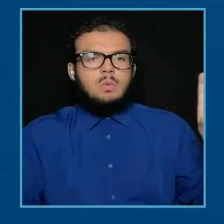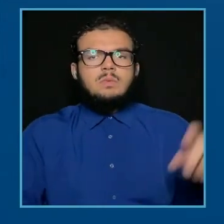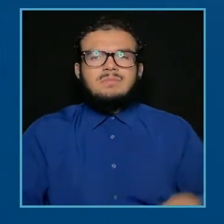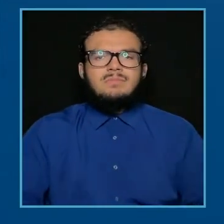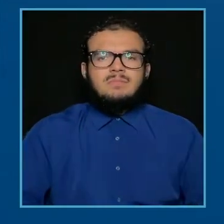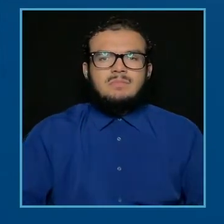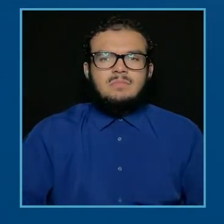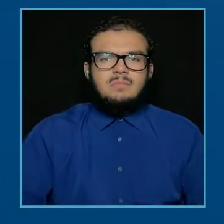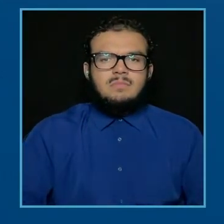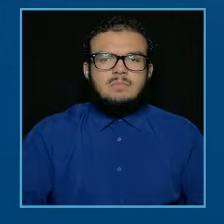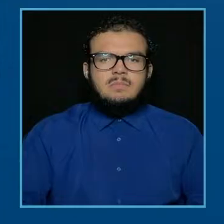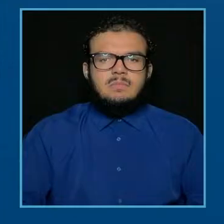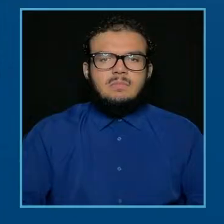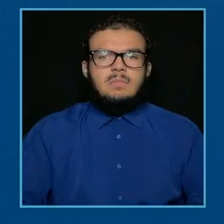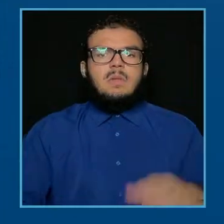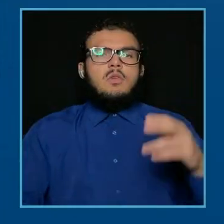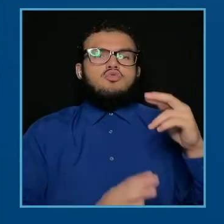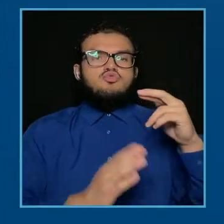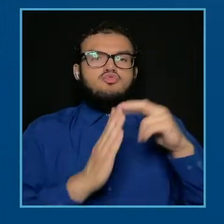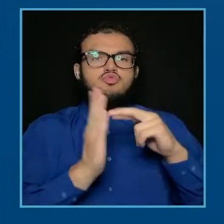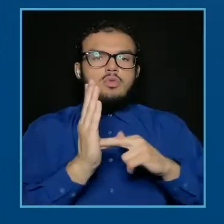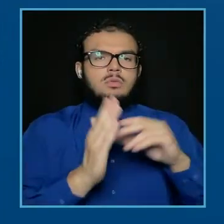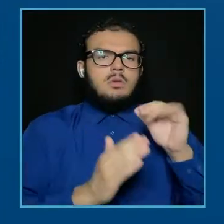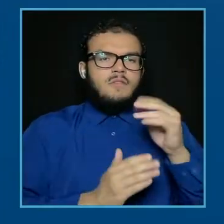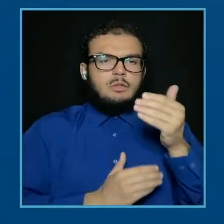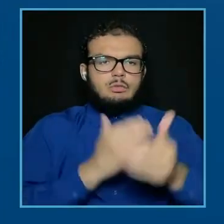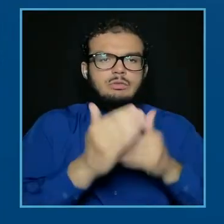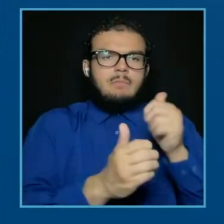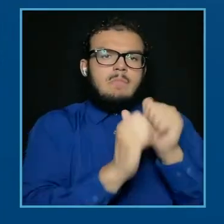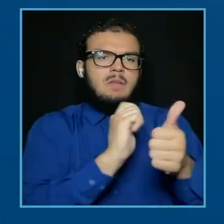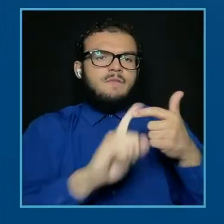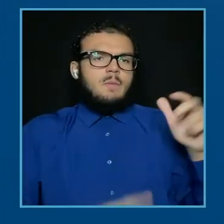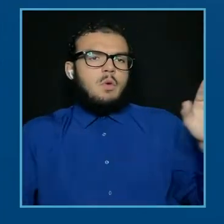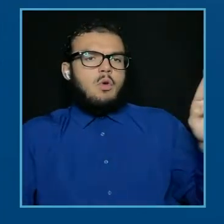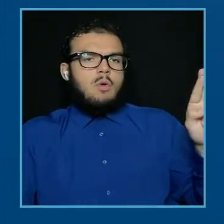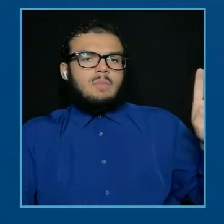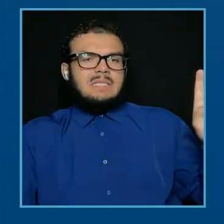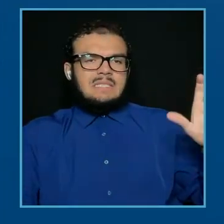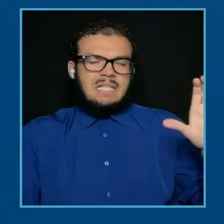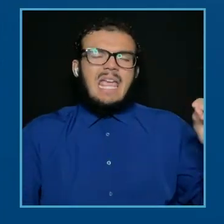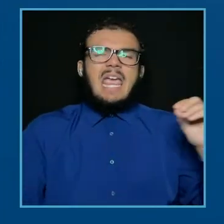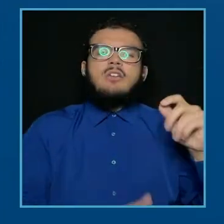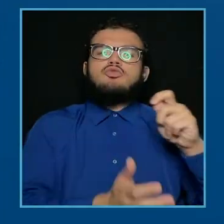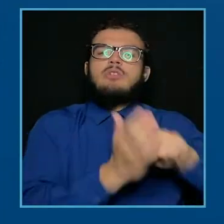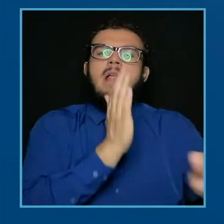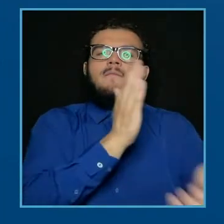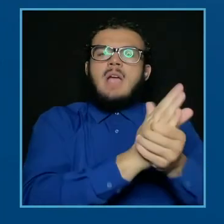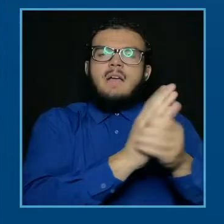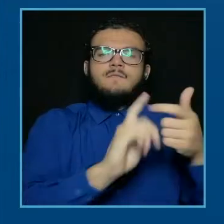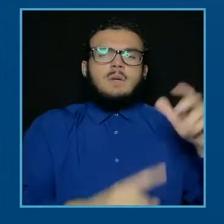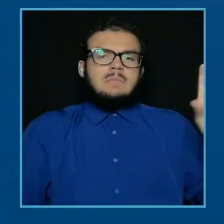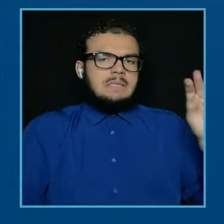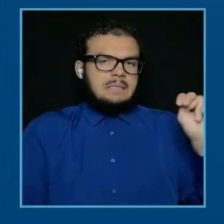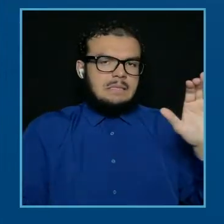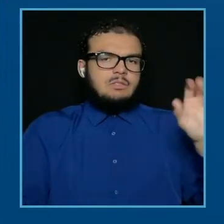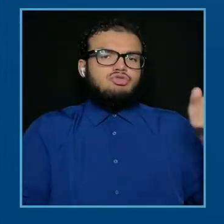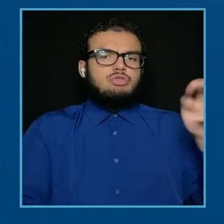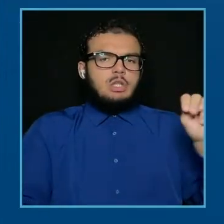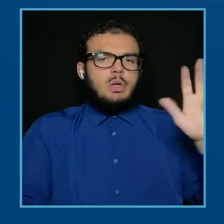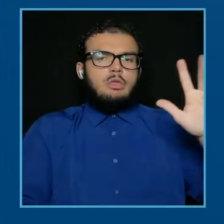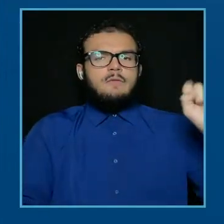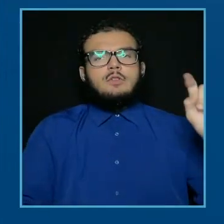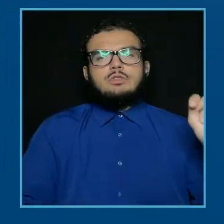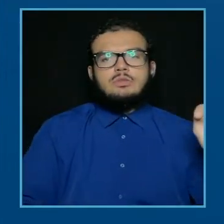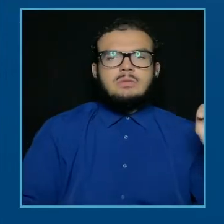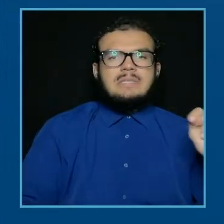First, the rules of procedure passed by the RBC and ratified by the full DNC on January 31st